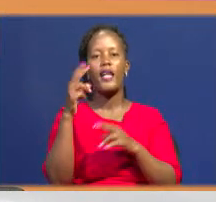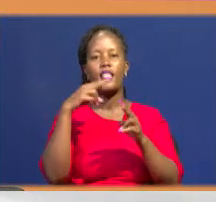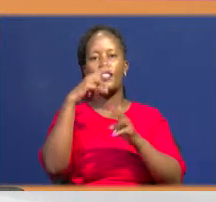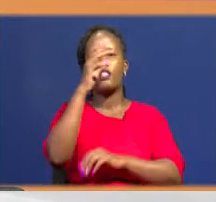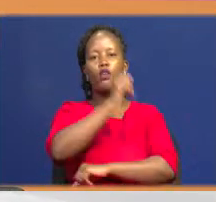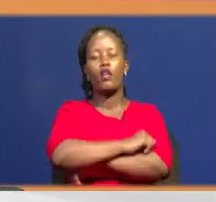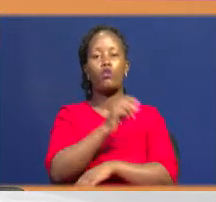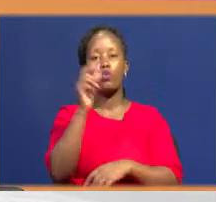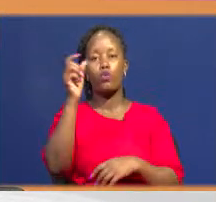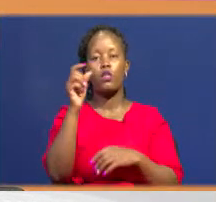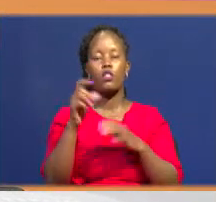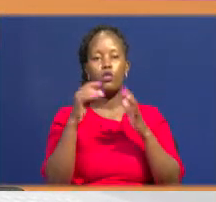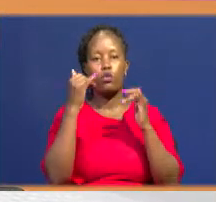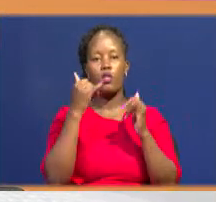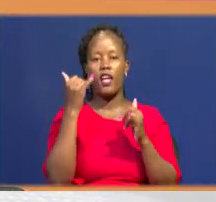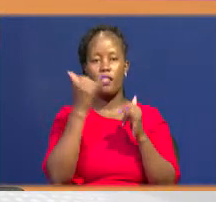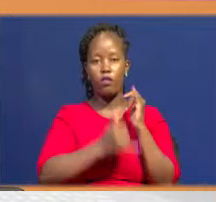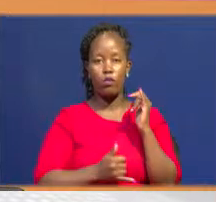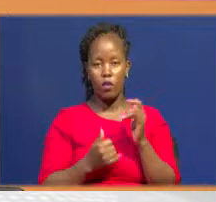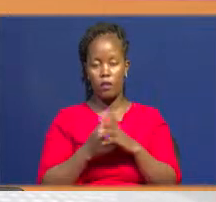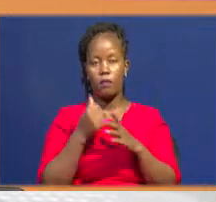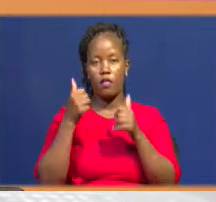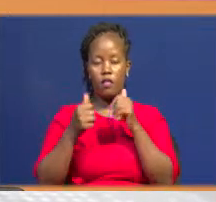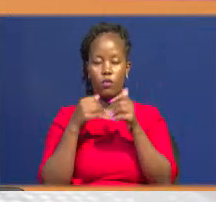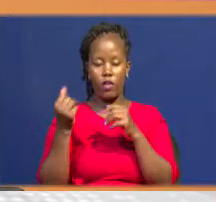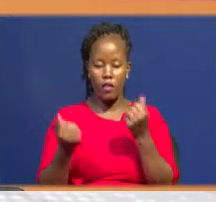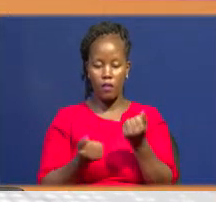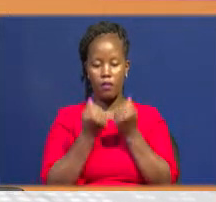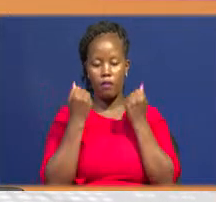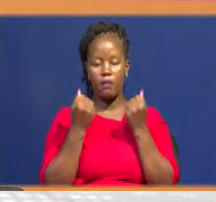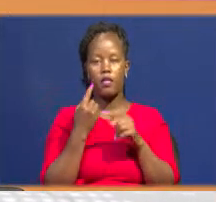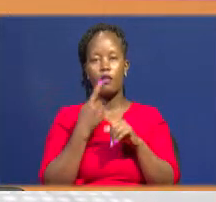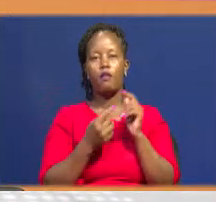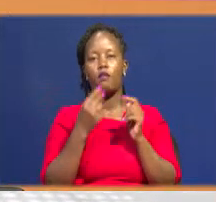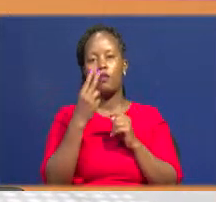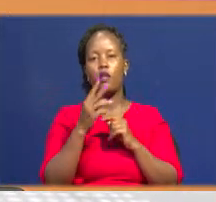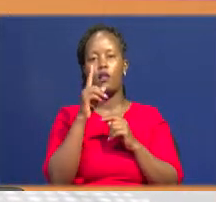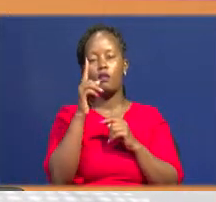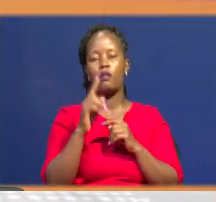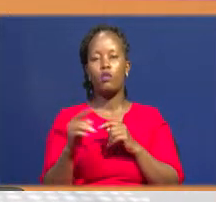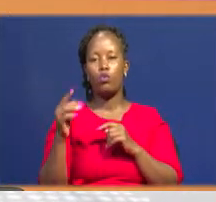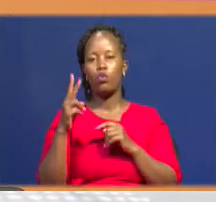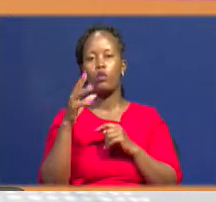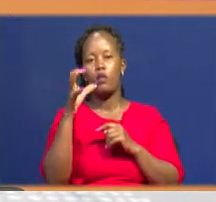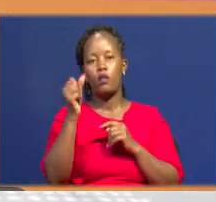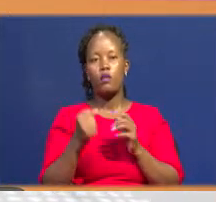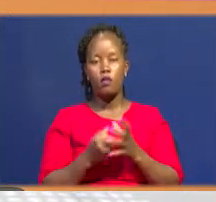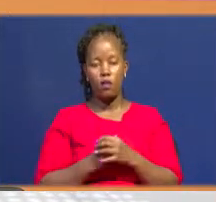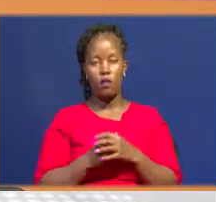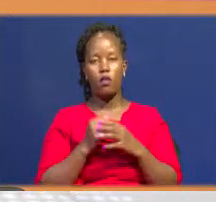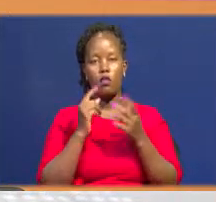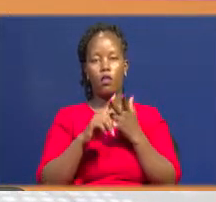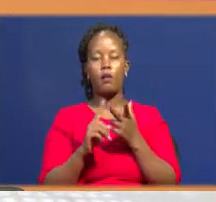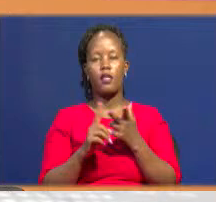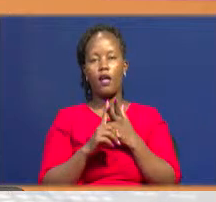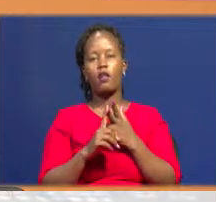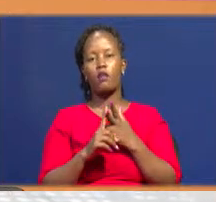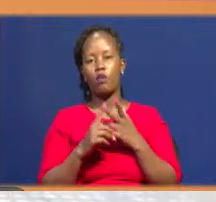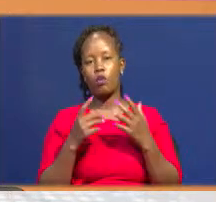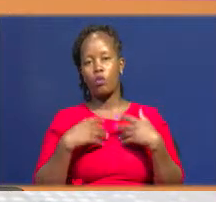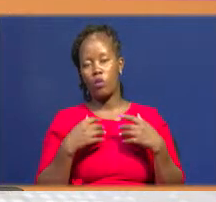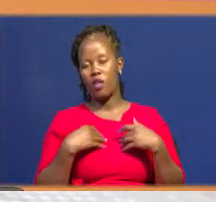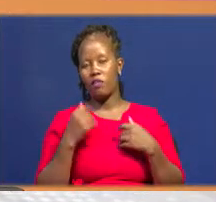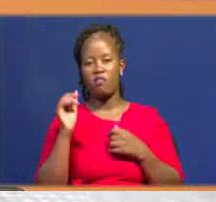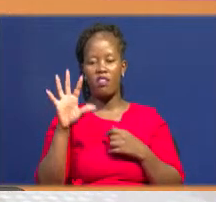Regional Finals that will be taking place from the 20th to the 23rd of March, and this is across the country. Basketball,